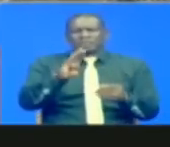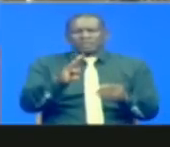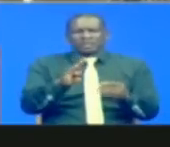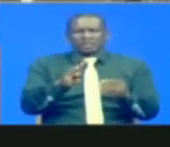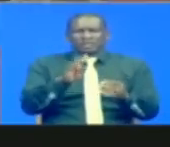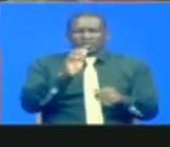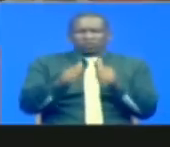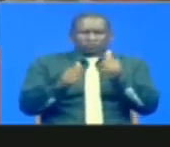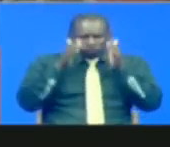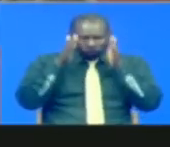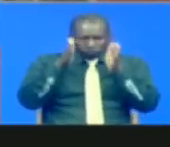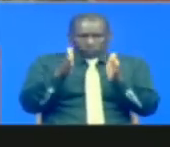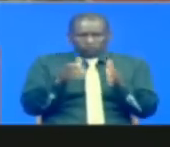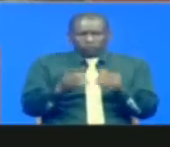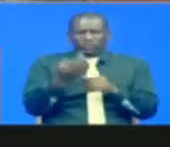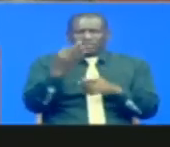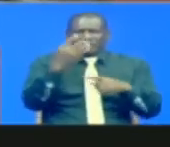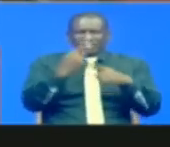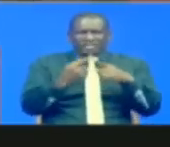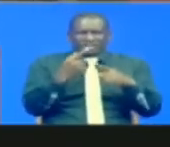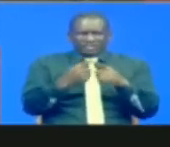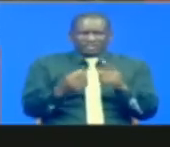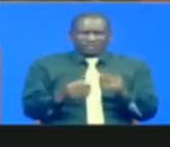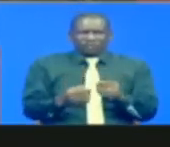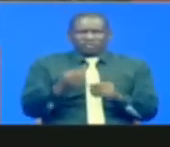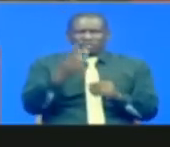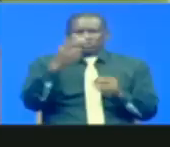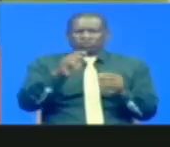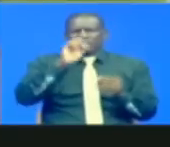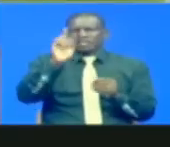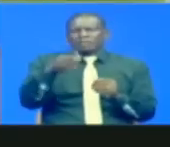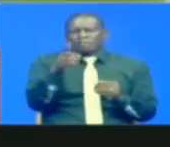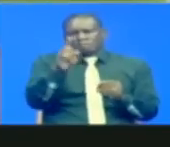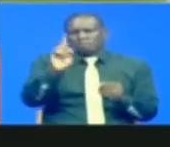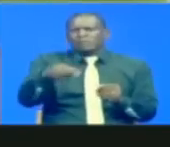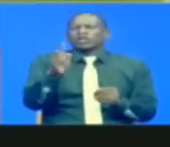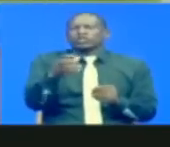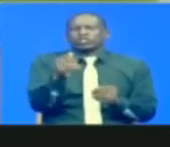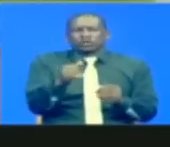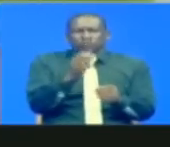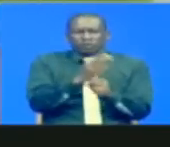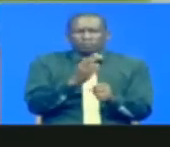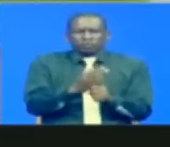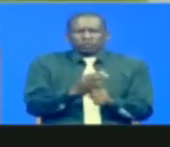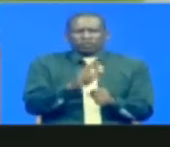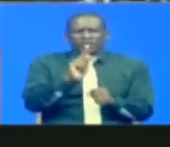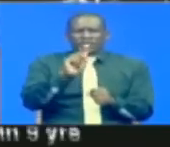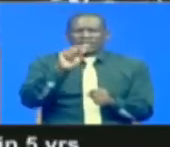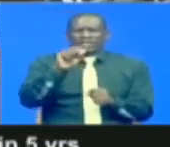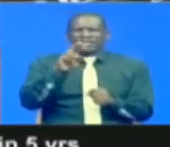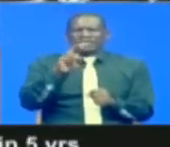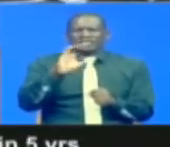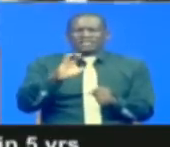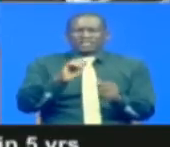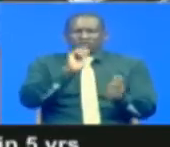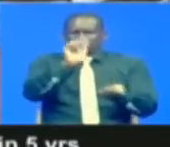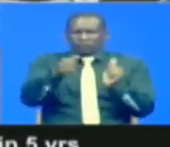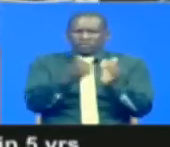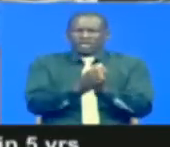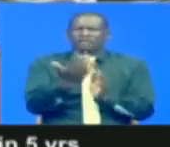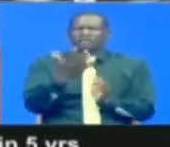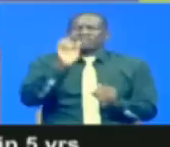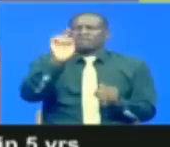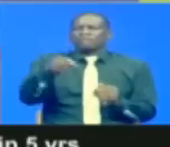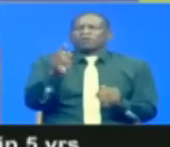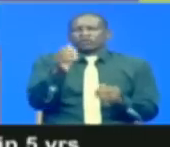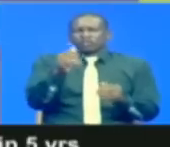committed to the disciplines for 3 years. 20 million shillings will be spent on the staging of KNRC events and 5 million shillings for